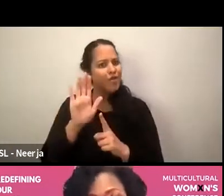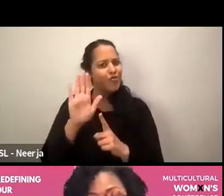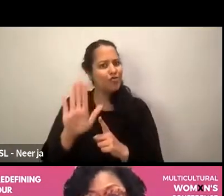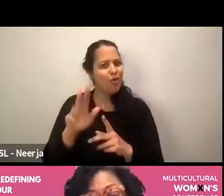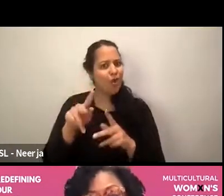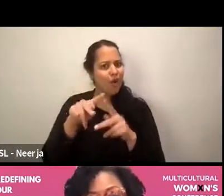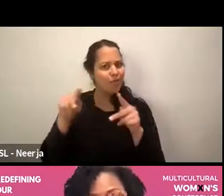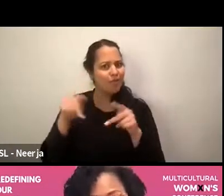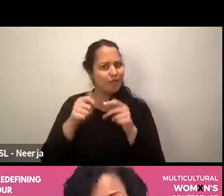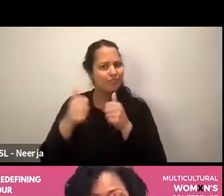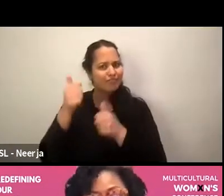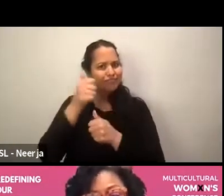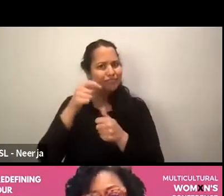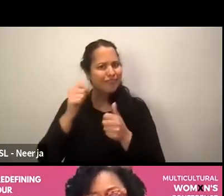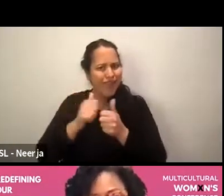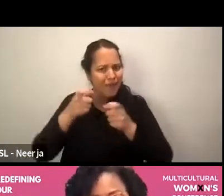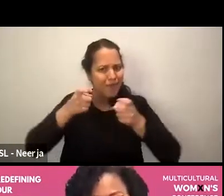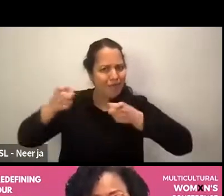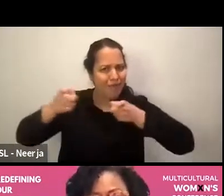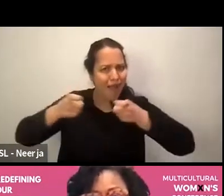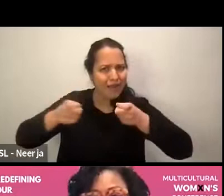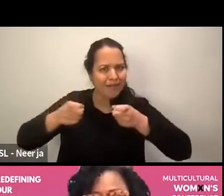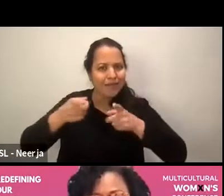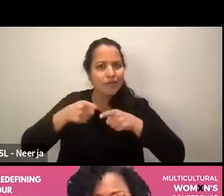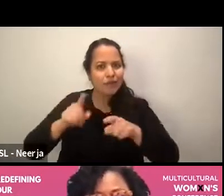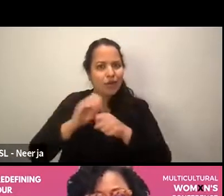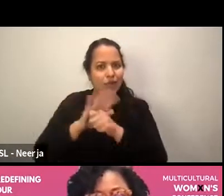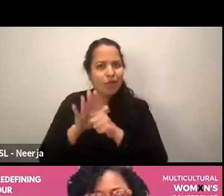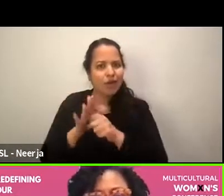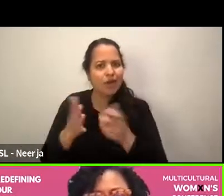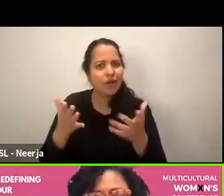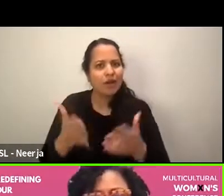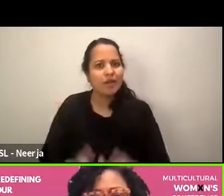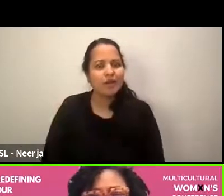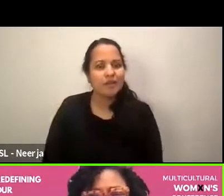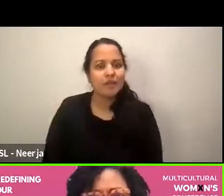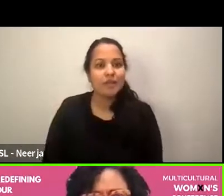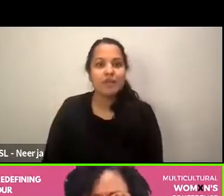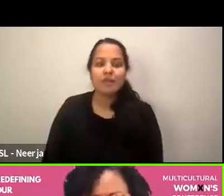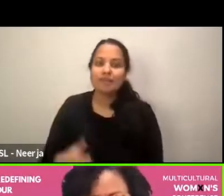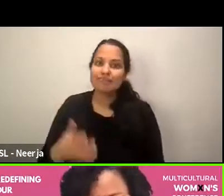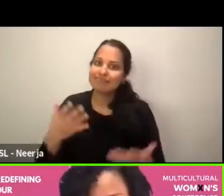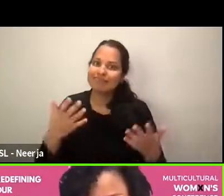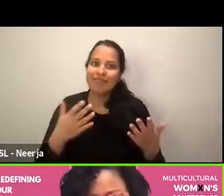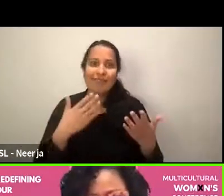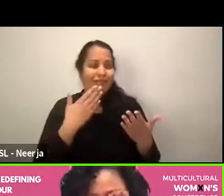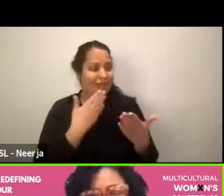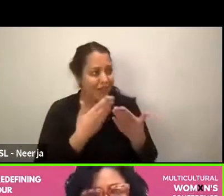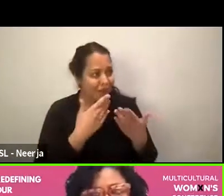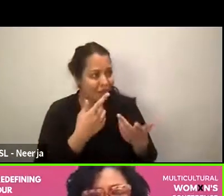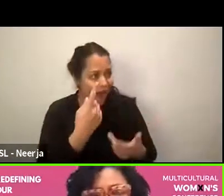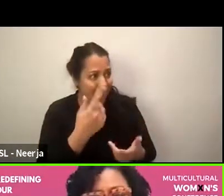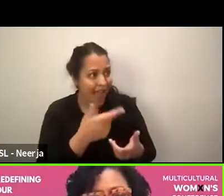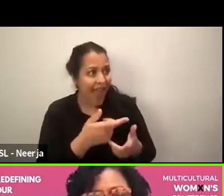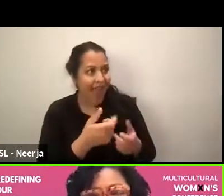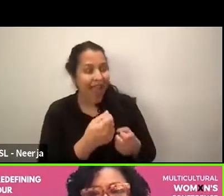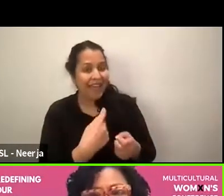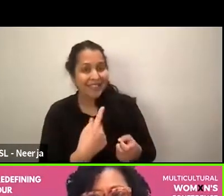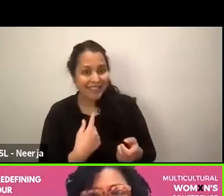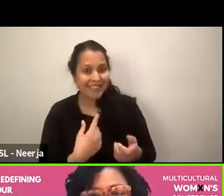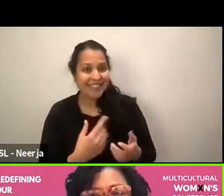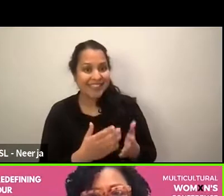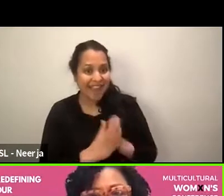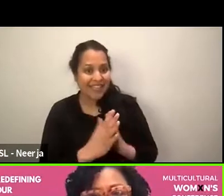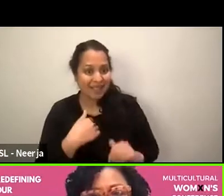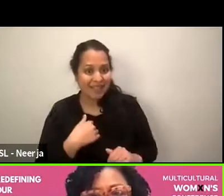you managing all of this during the pandemic? Well, first of all, thank you for asking. And I'm going to start with, I'm